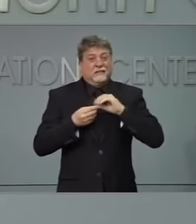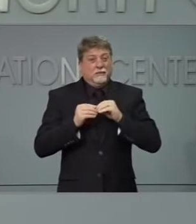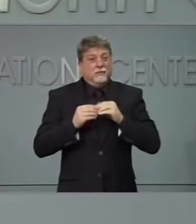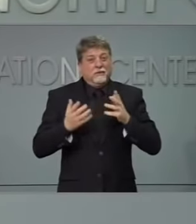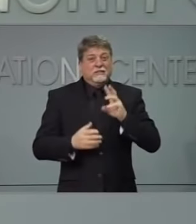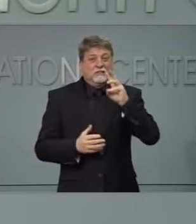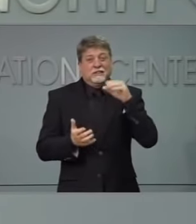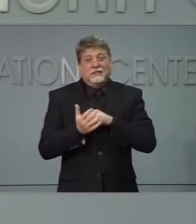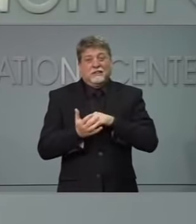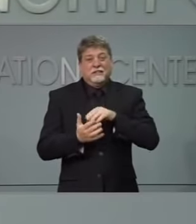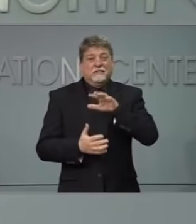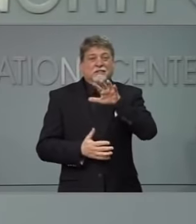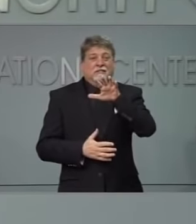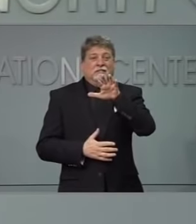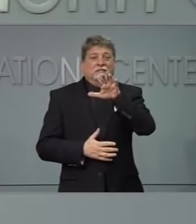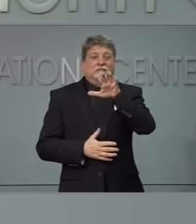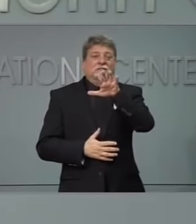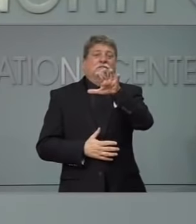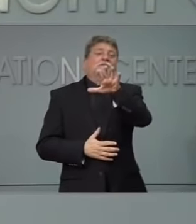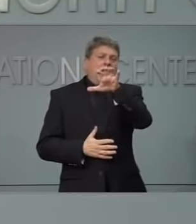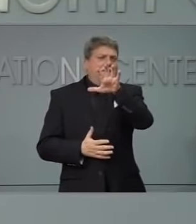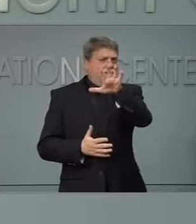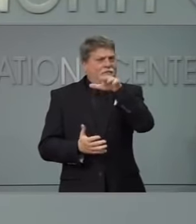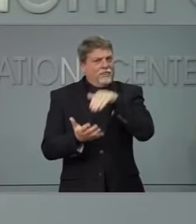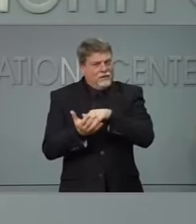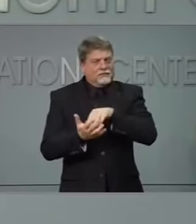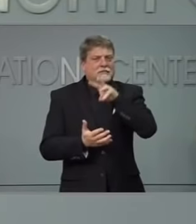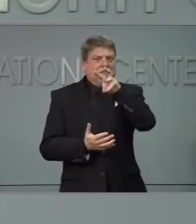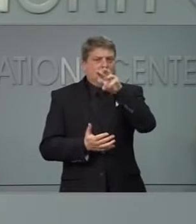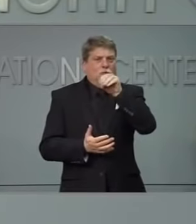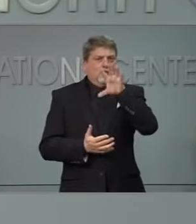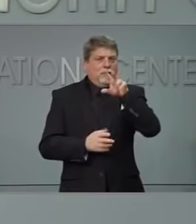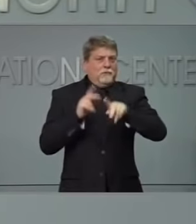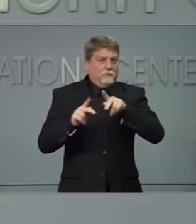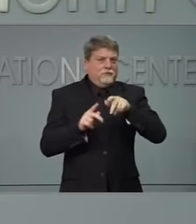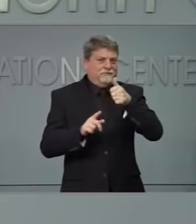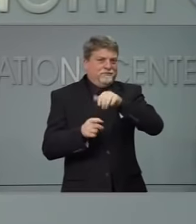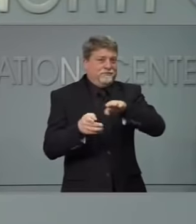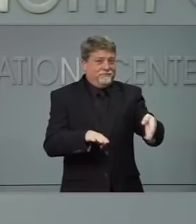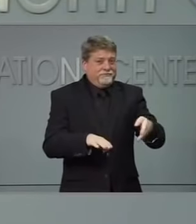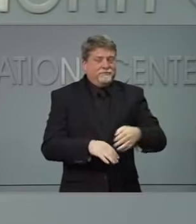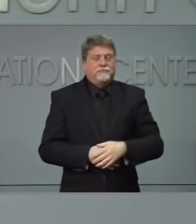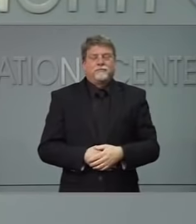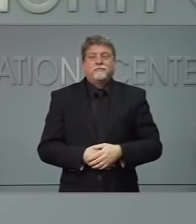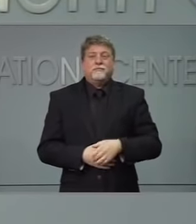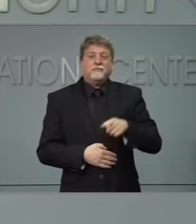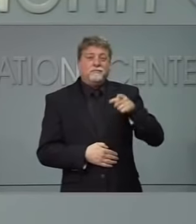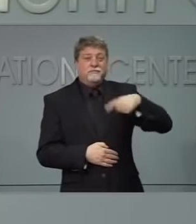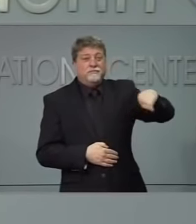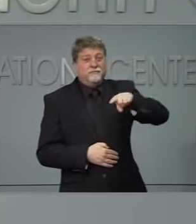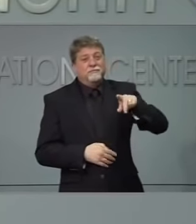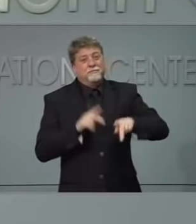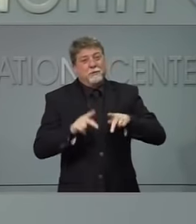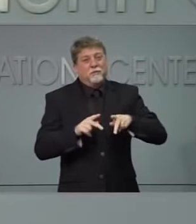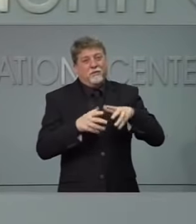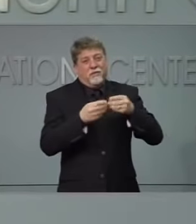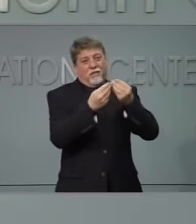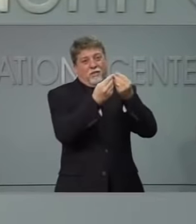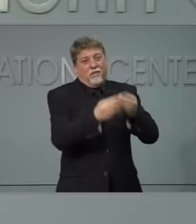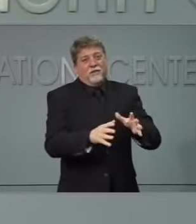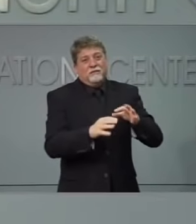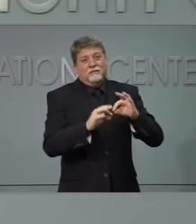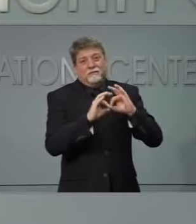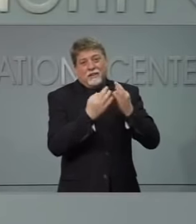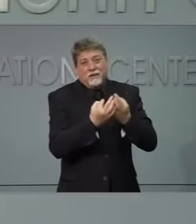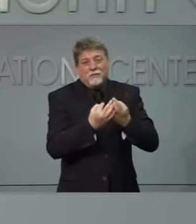5,605 people who've died. We continue to mourn with those who've lost loved ones. I know this can be especially hard during